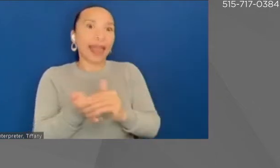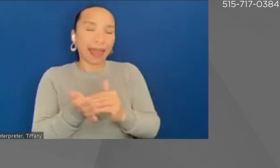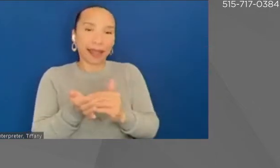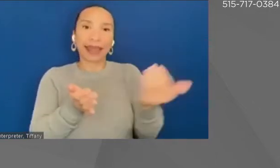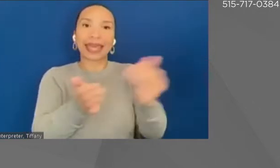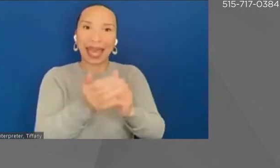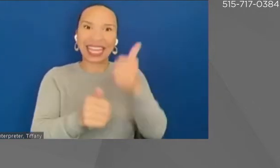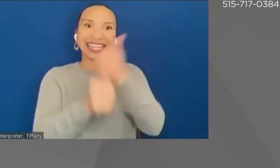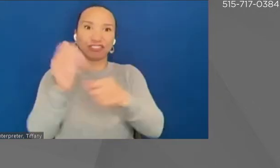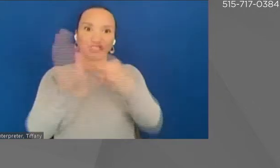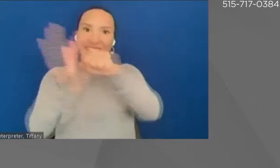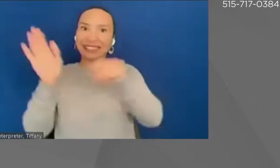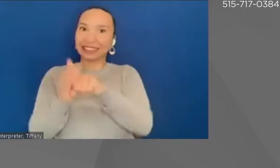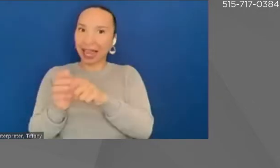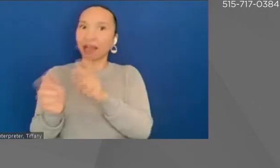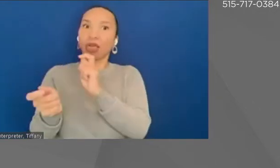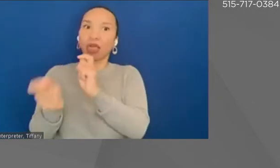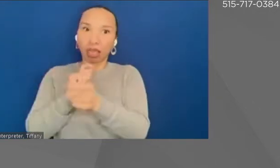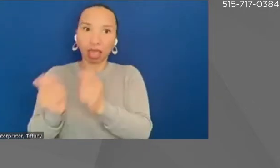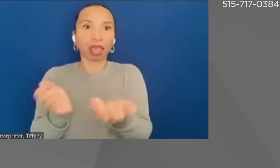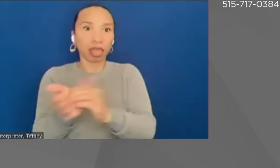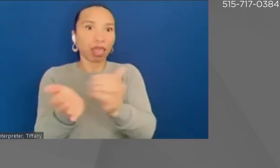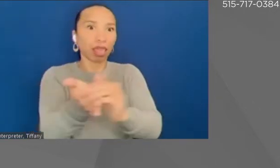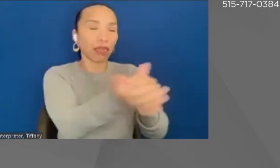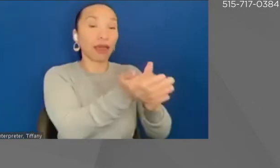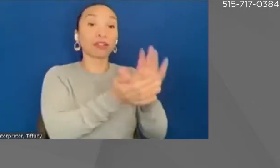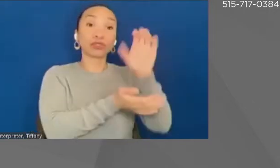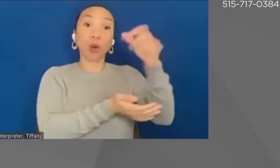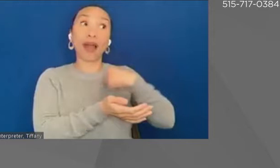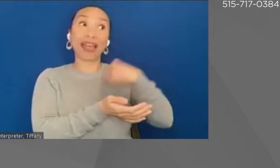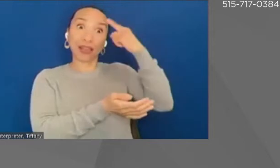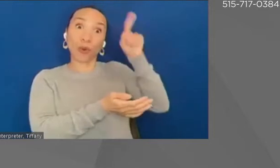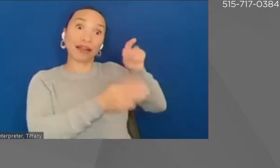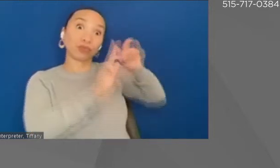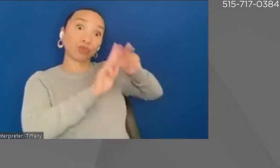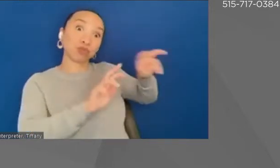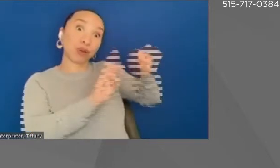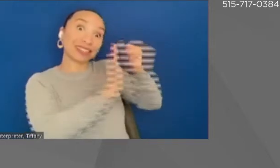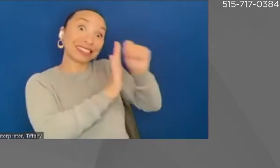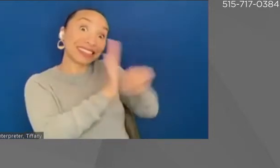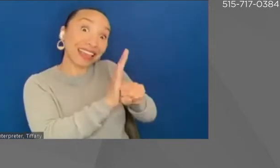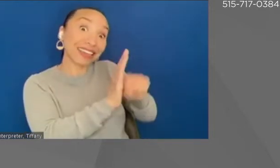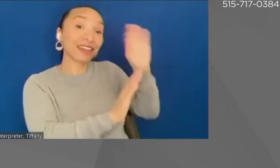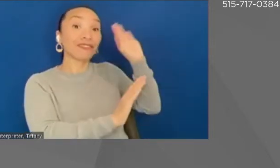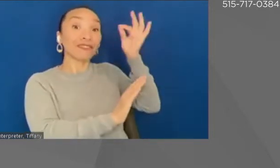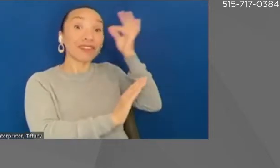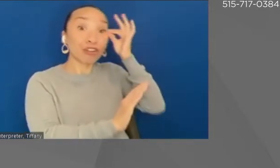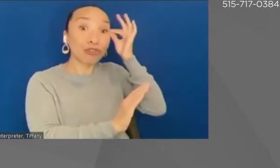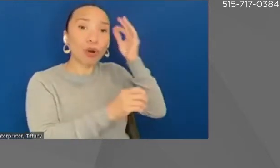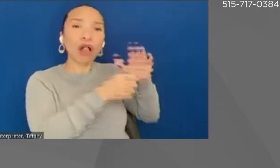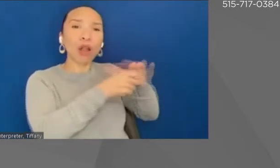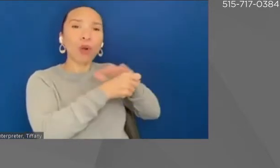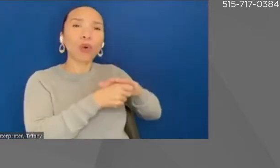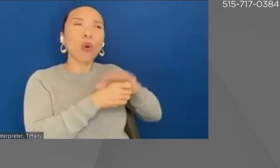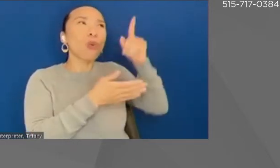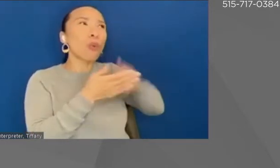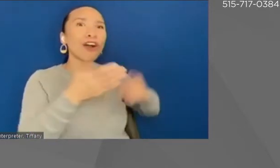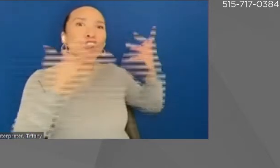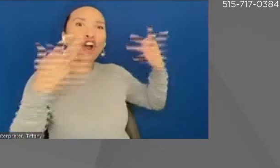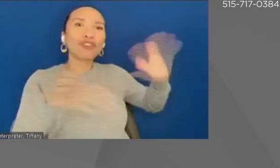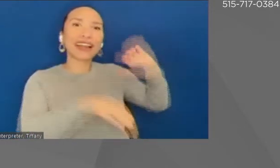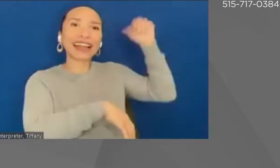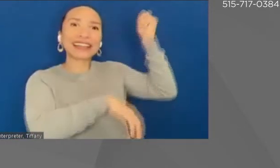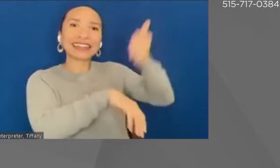of the things where looking at the federal and then state, potentially local level, like what are those systems in place and the